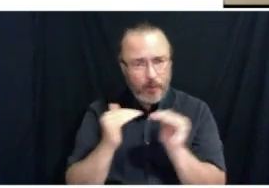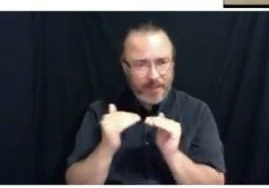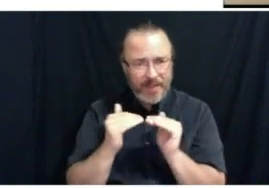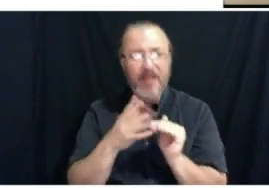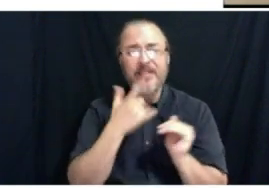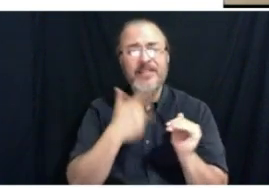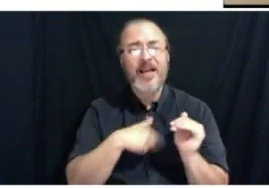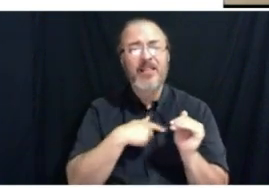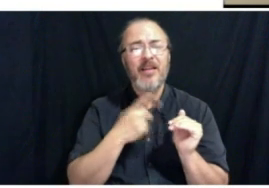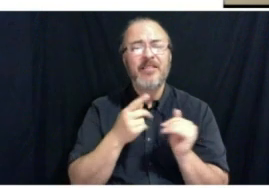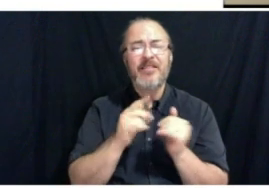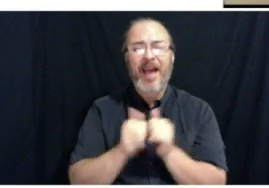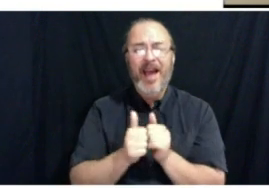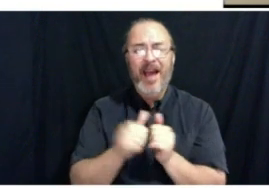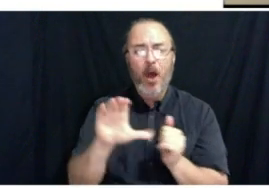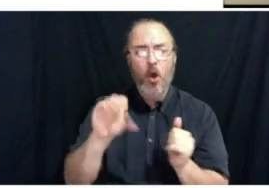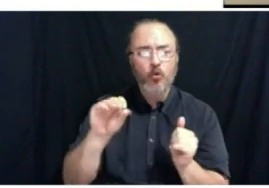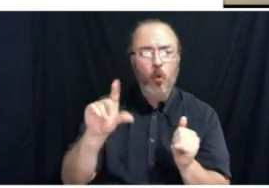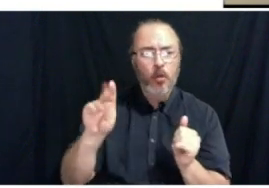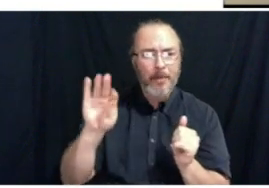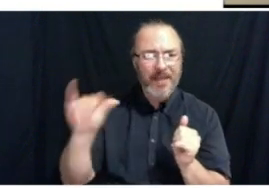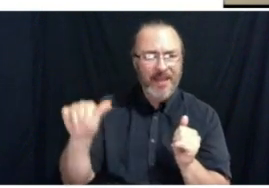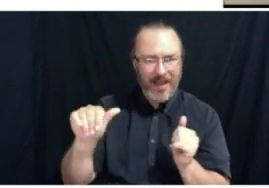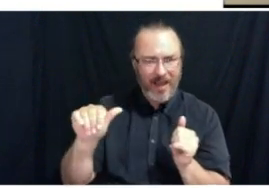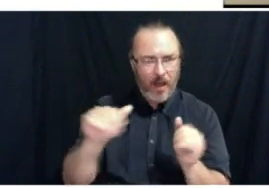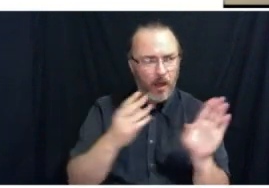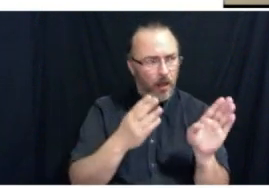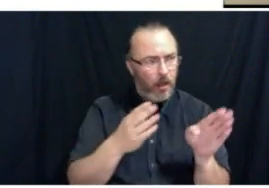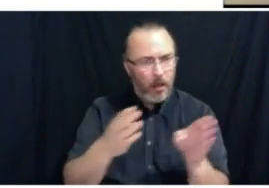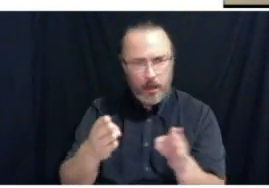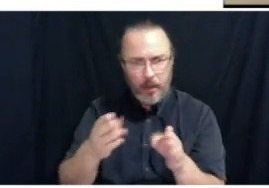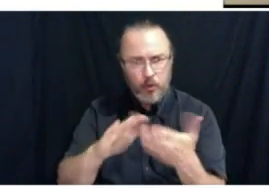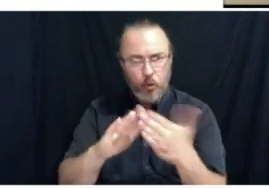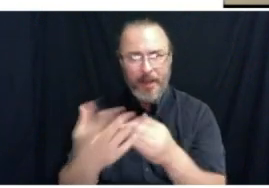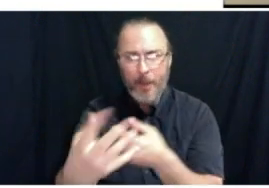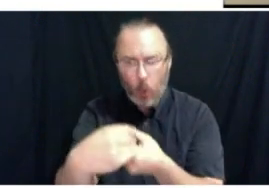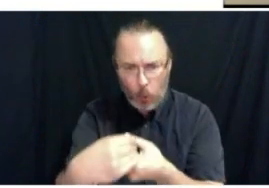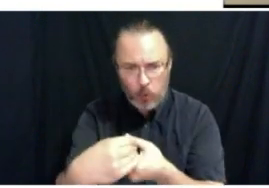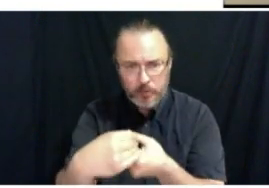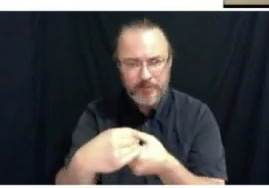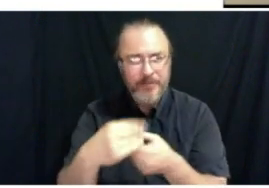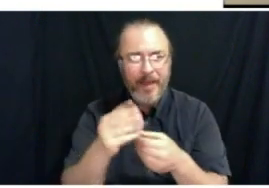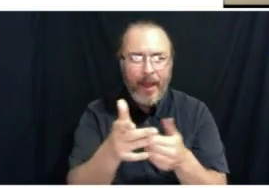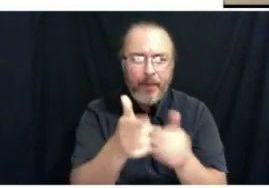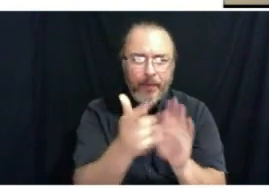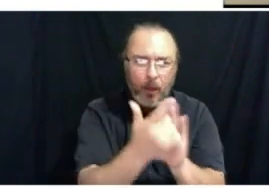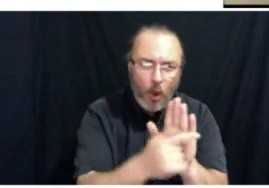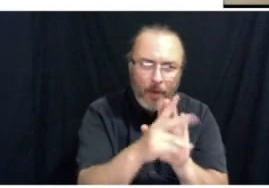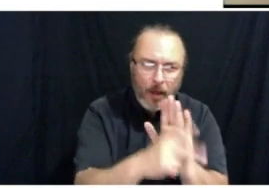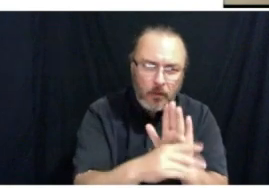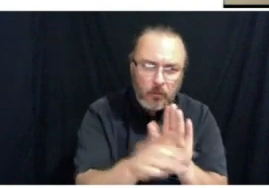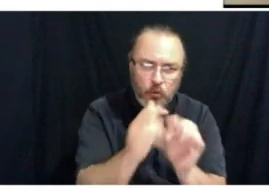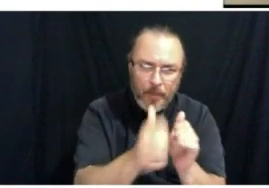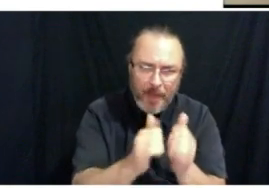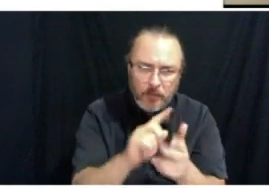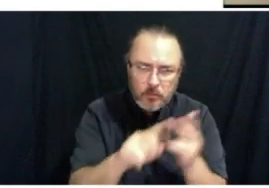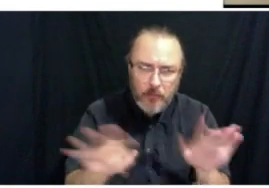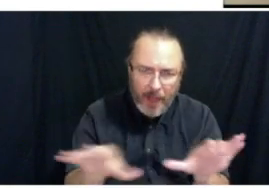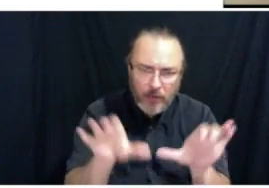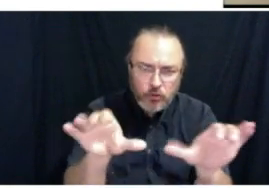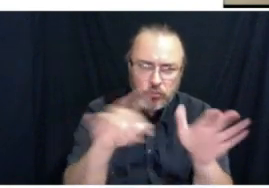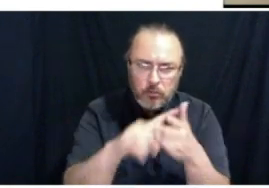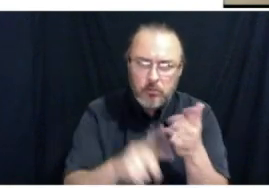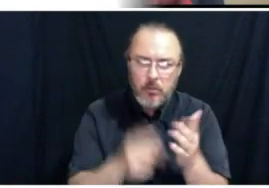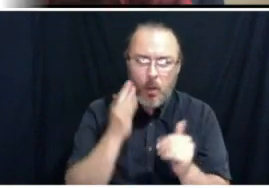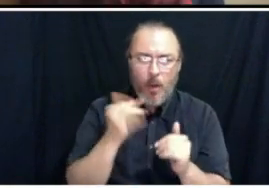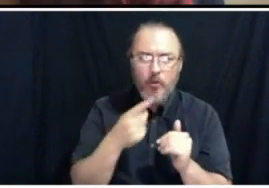Colombia is moving towards inclusion through a combination of laws and policies and actions, and why you see that as